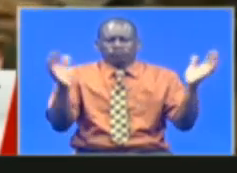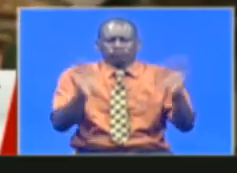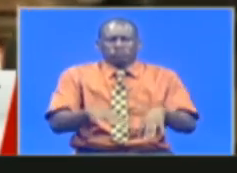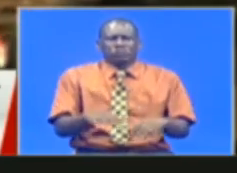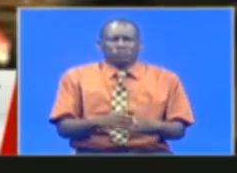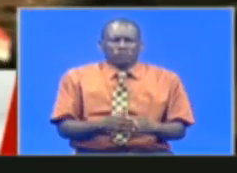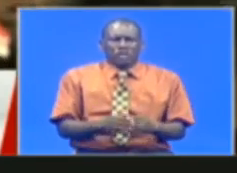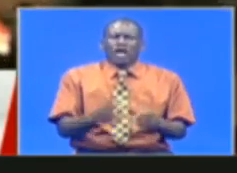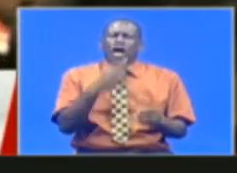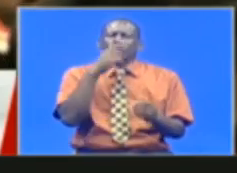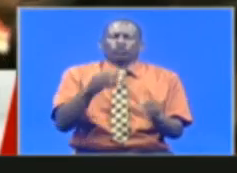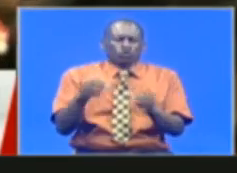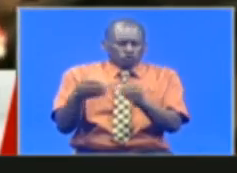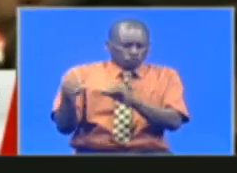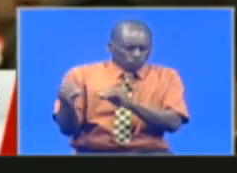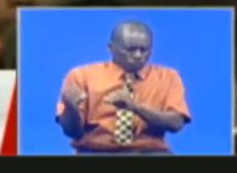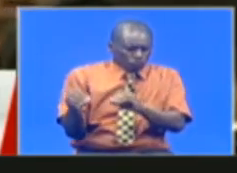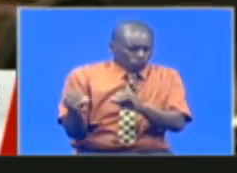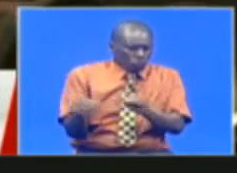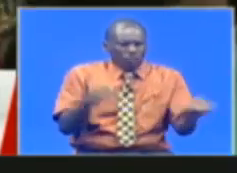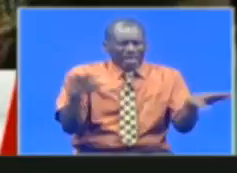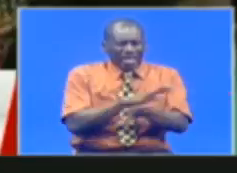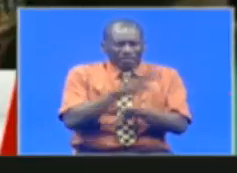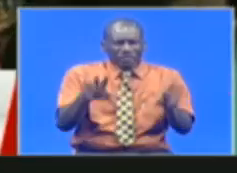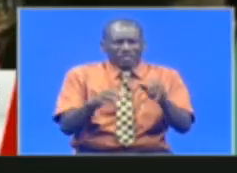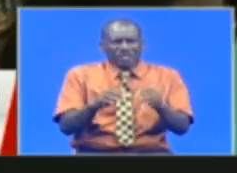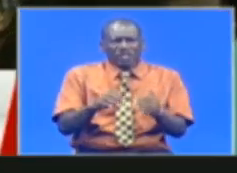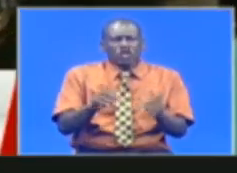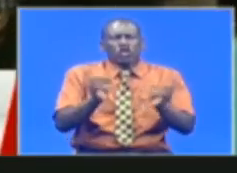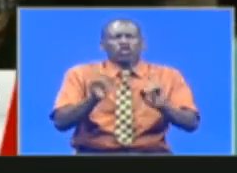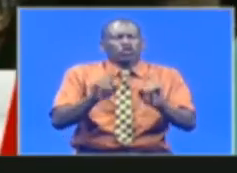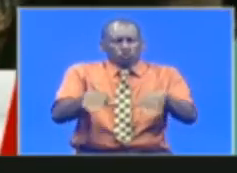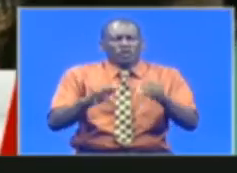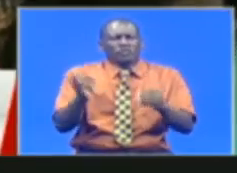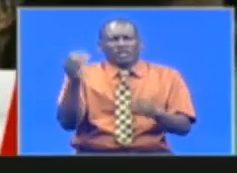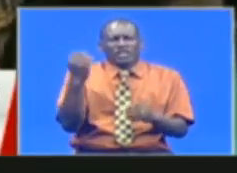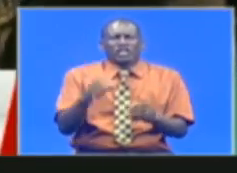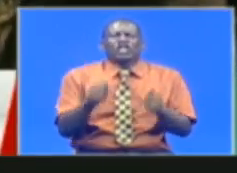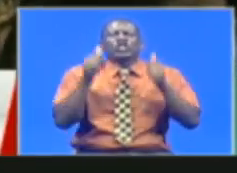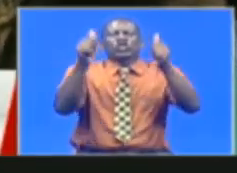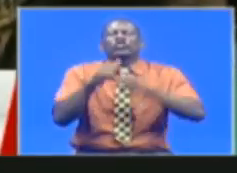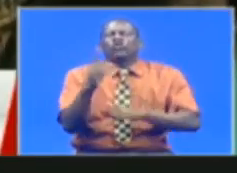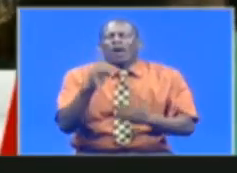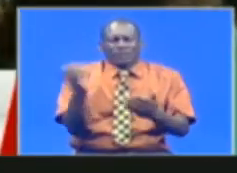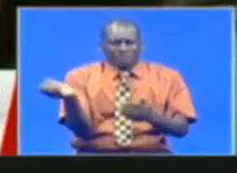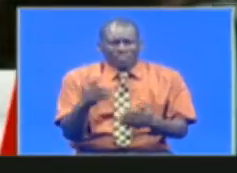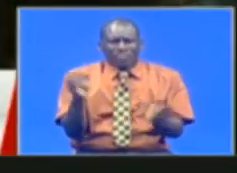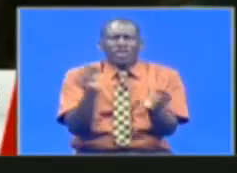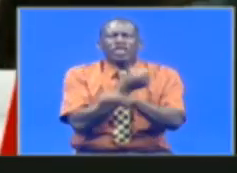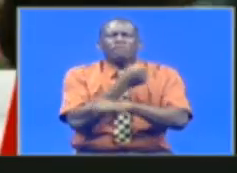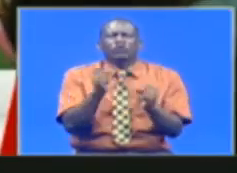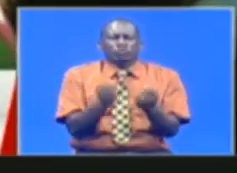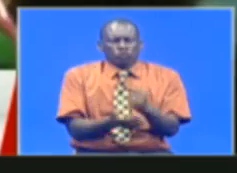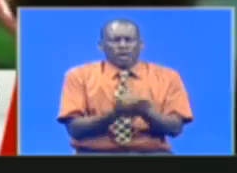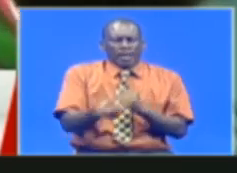What is there? 1 week cannot even, we are 1 month cannot even help